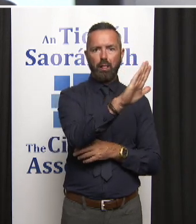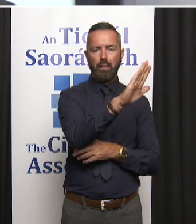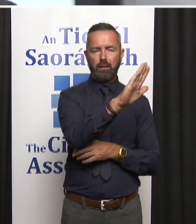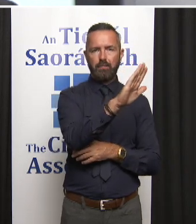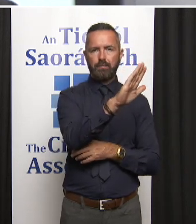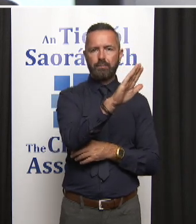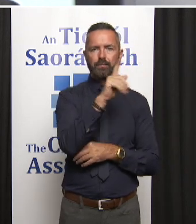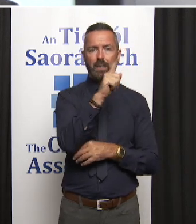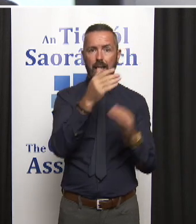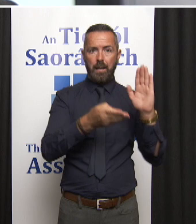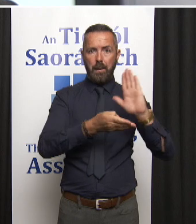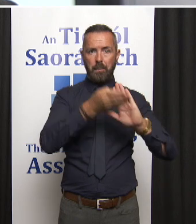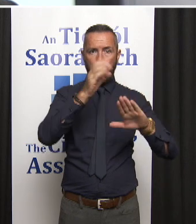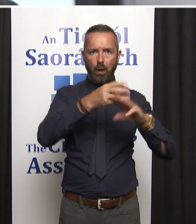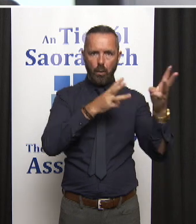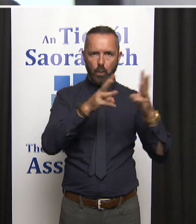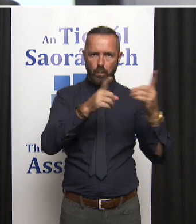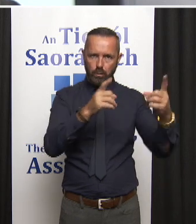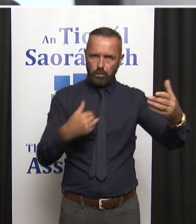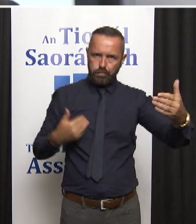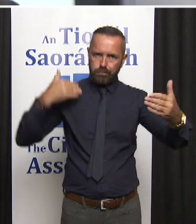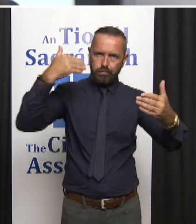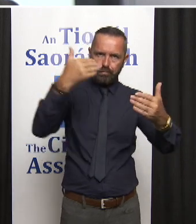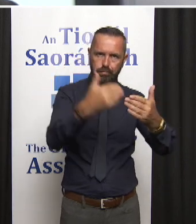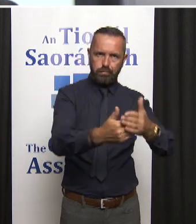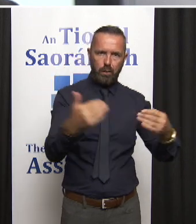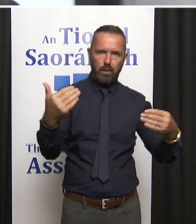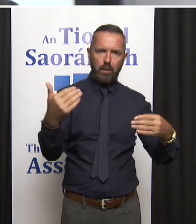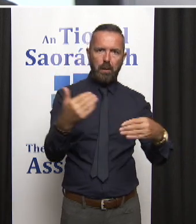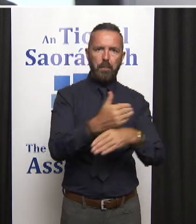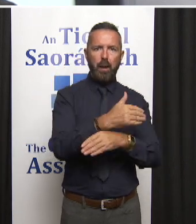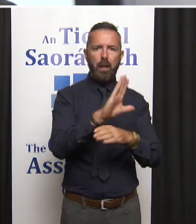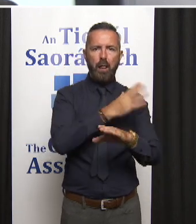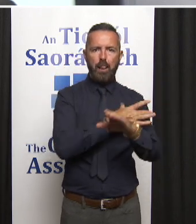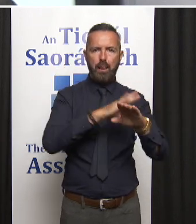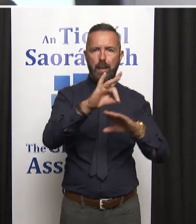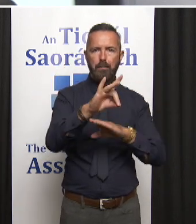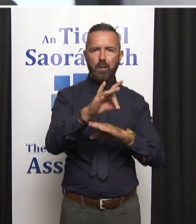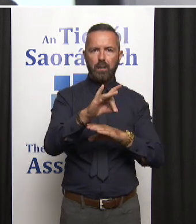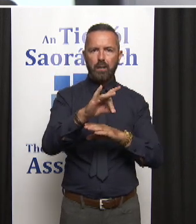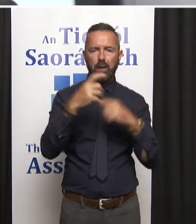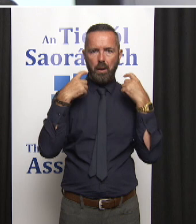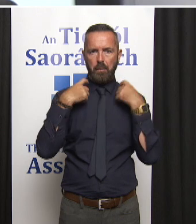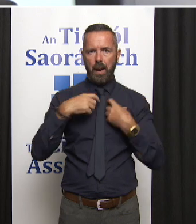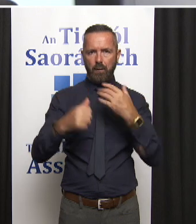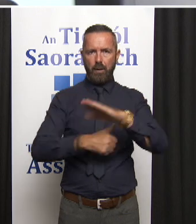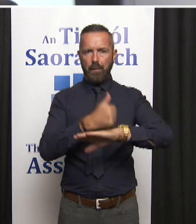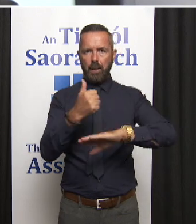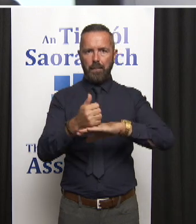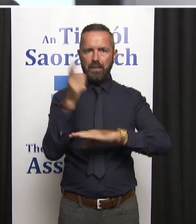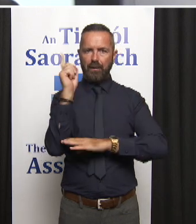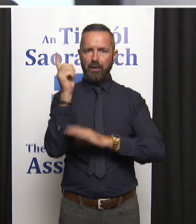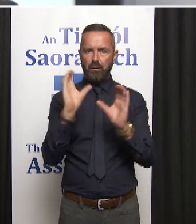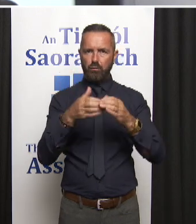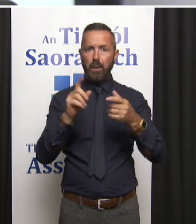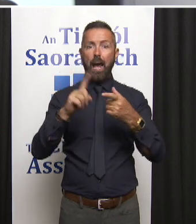the outstanding work and the rigorous analysis carried out by the Limerick Mayor Implementation Advisory Group